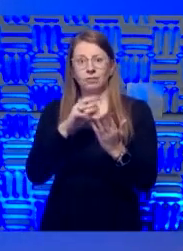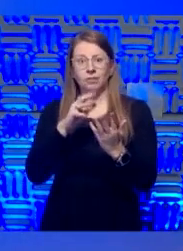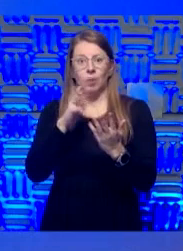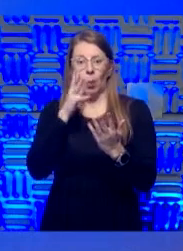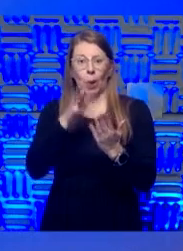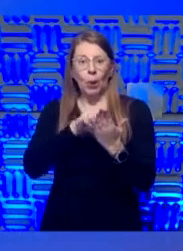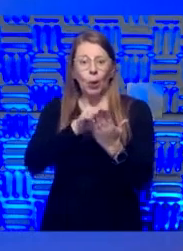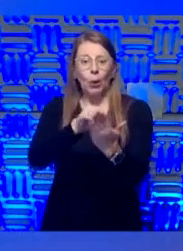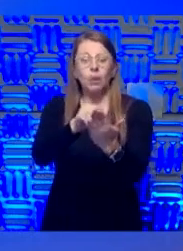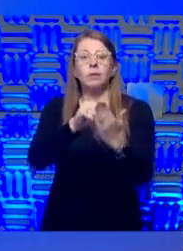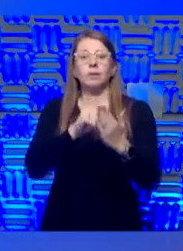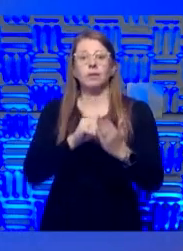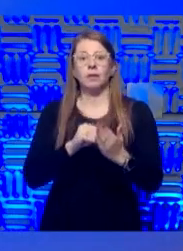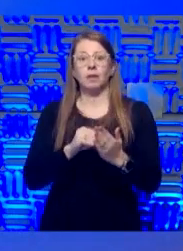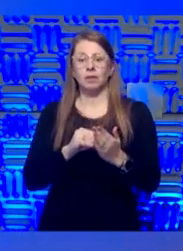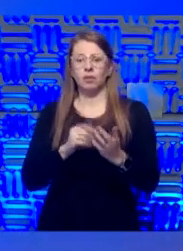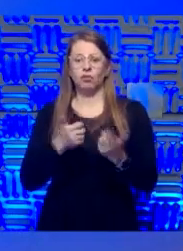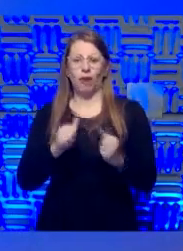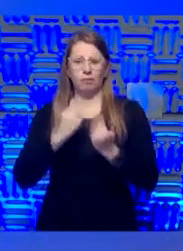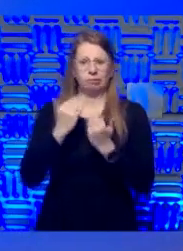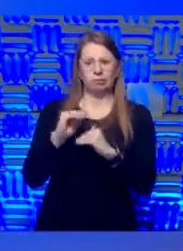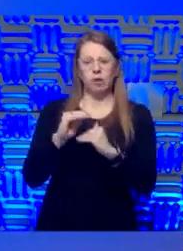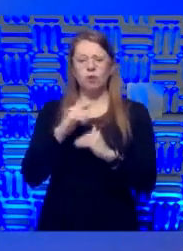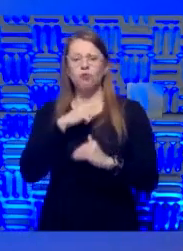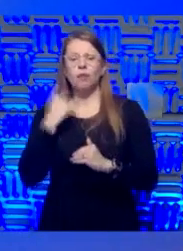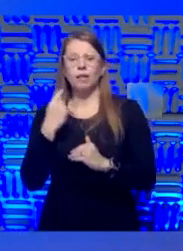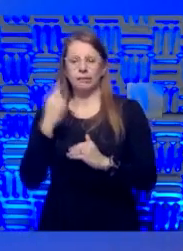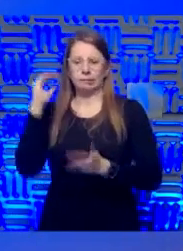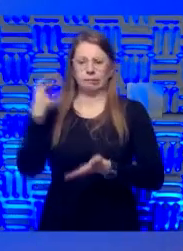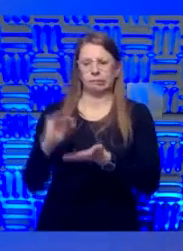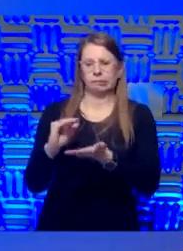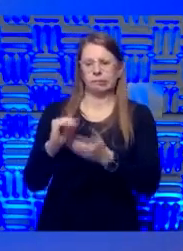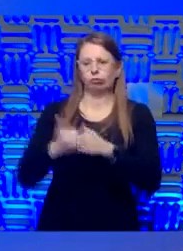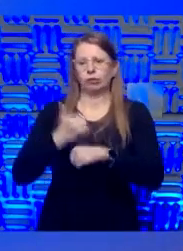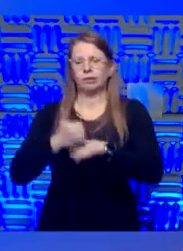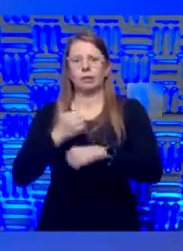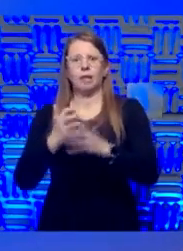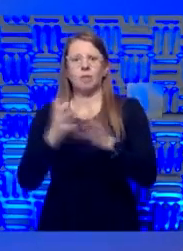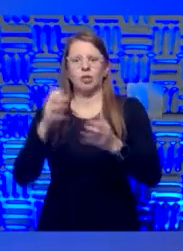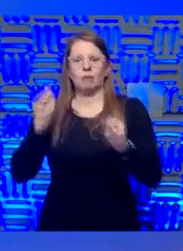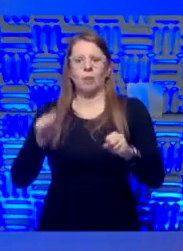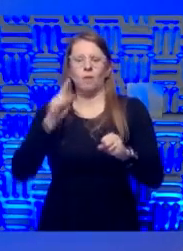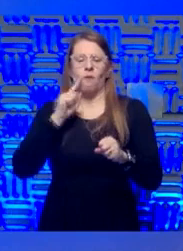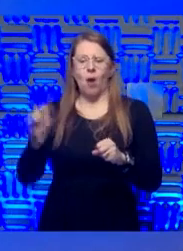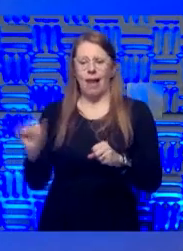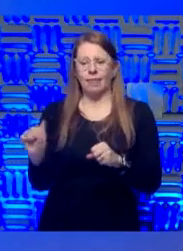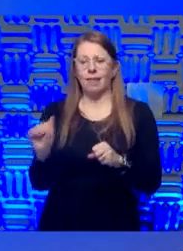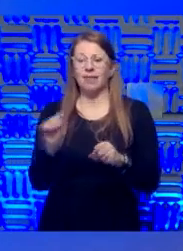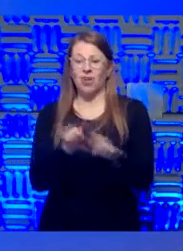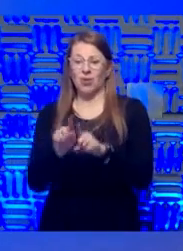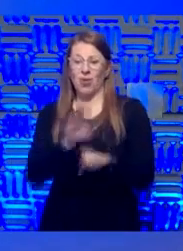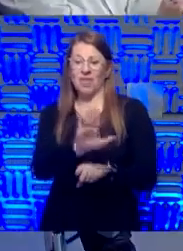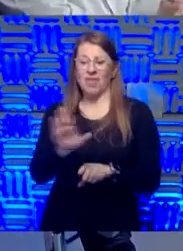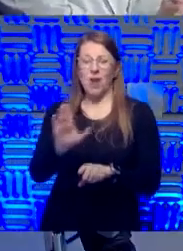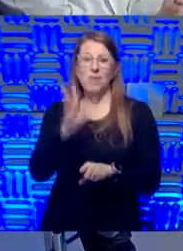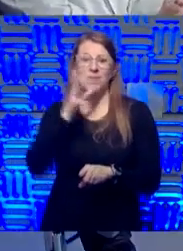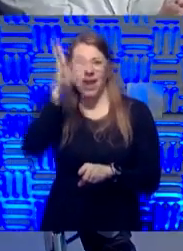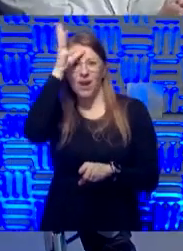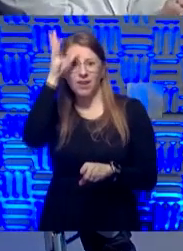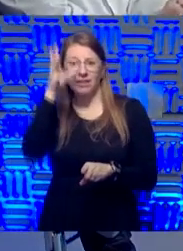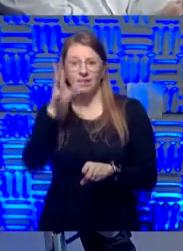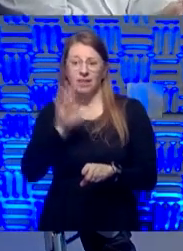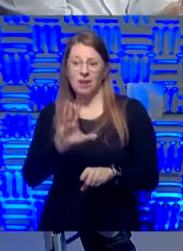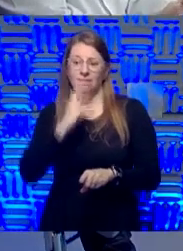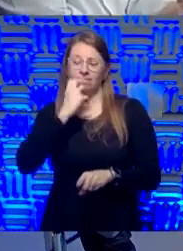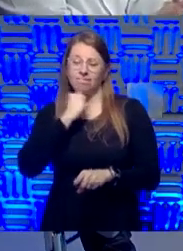again, mitigate the risk as much as possible, decrease the risk as much as possible to the athletes and their parents and other loved ones. Yeah, very